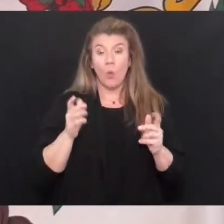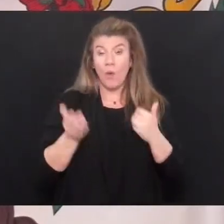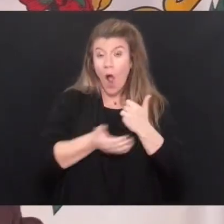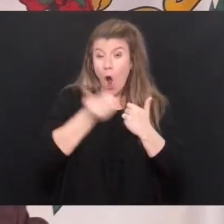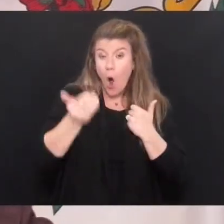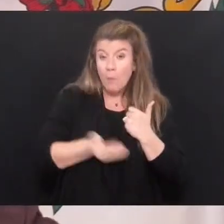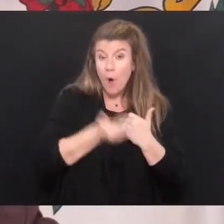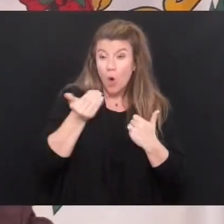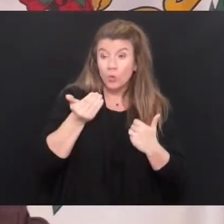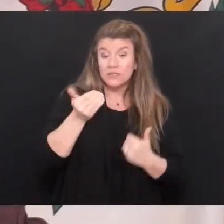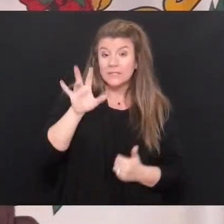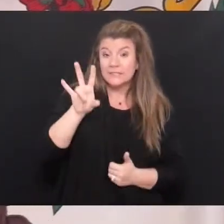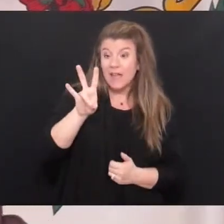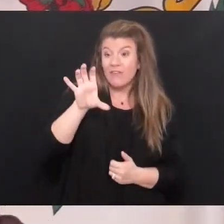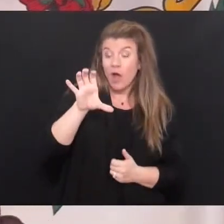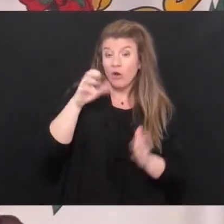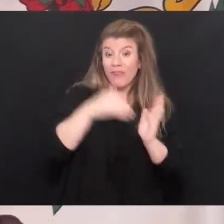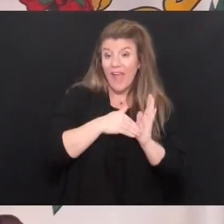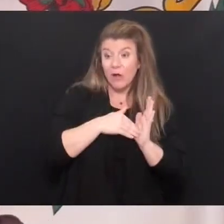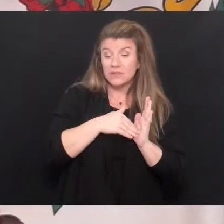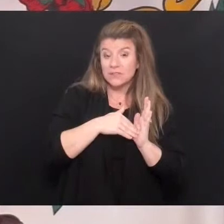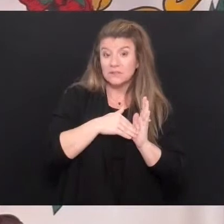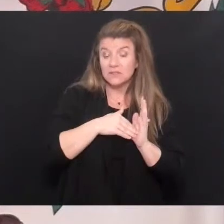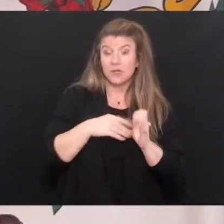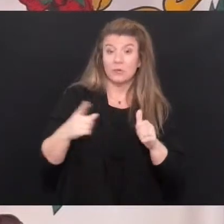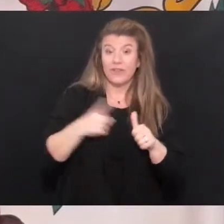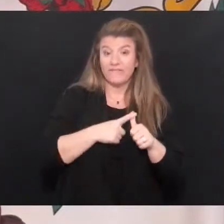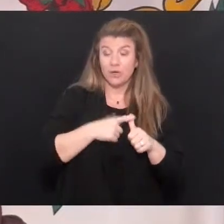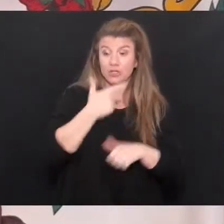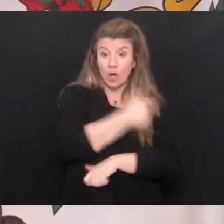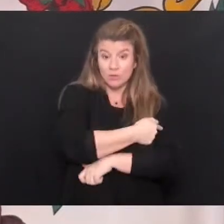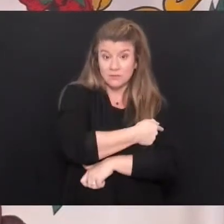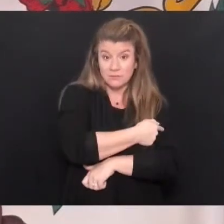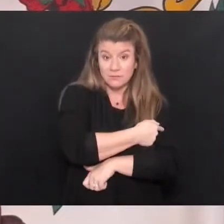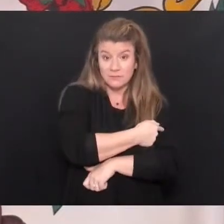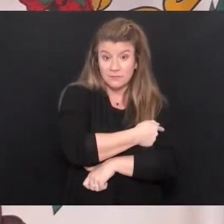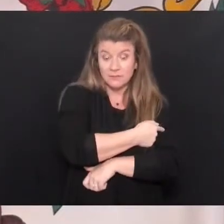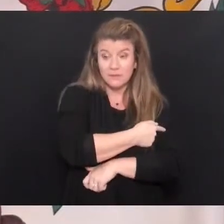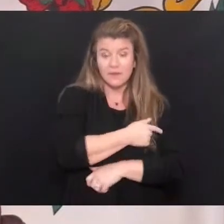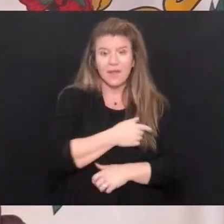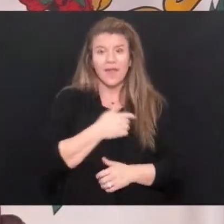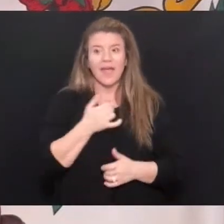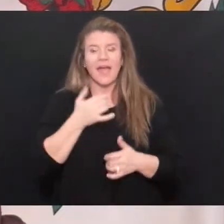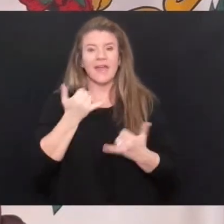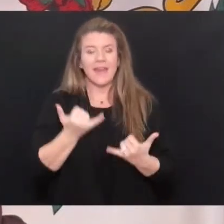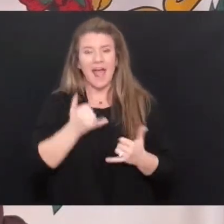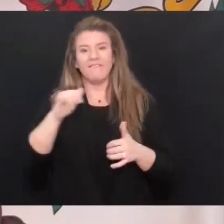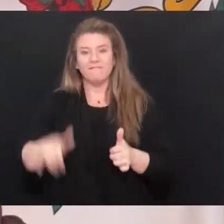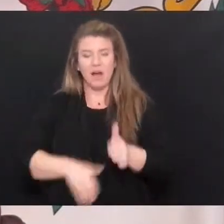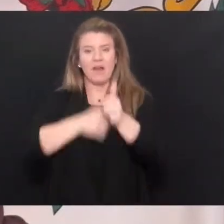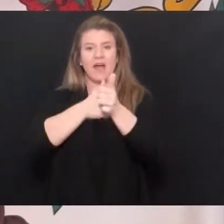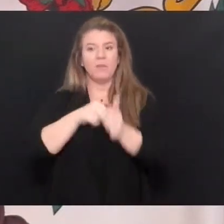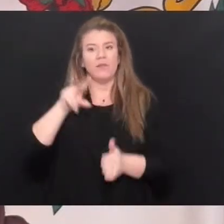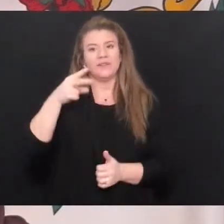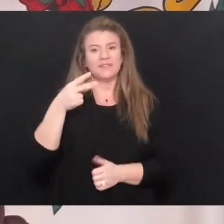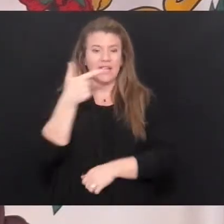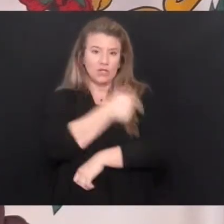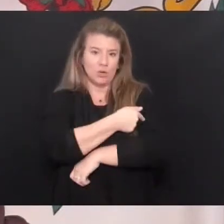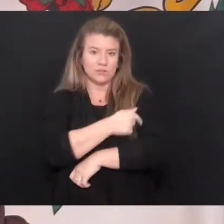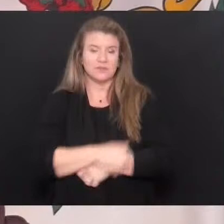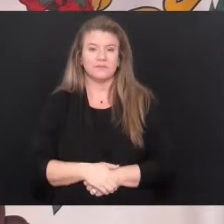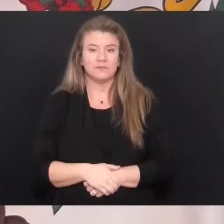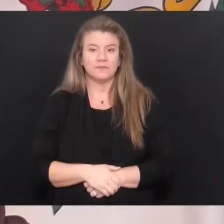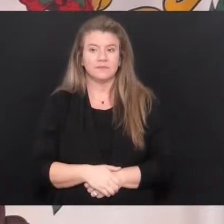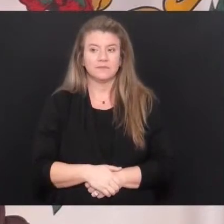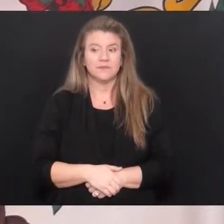almost 700,000 of them with a first-round dose, and we're following back up with the second-round doses,